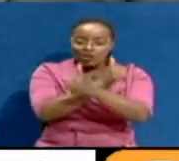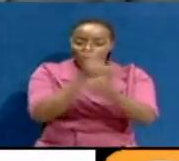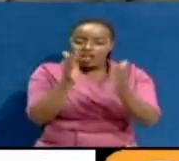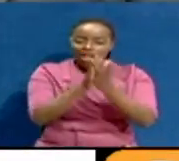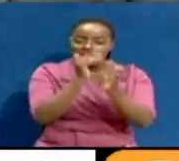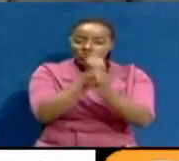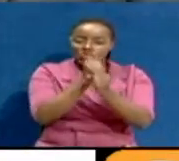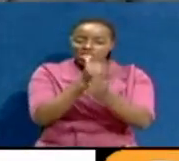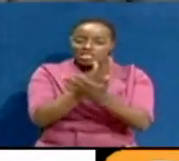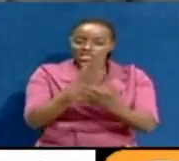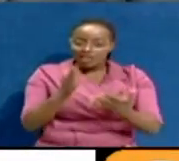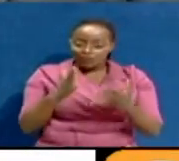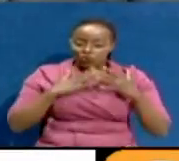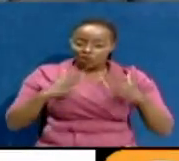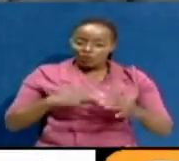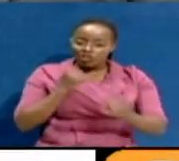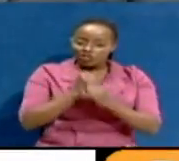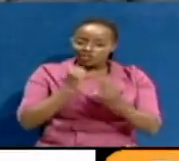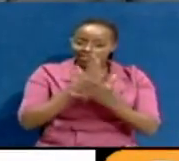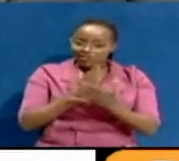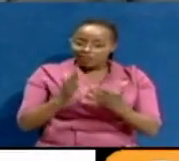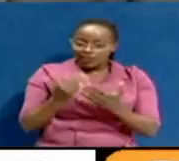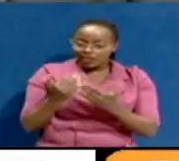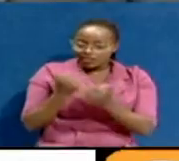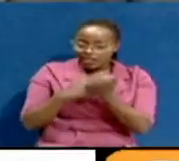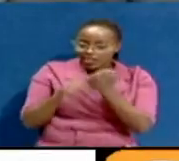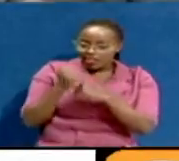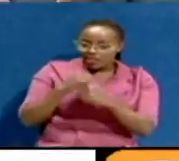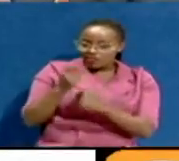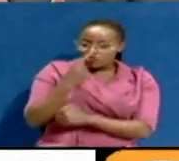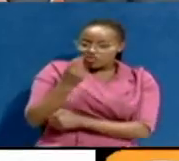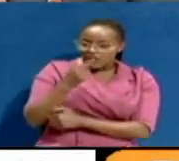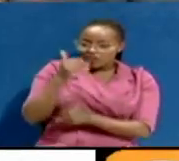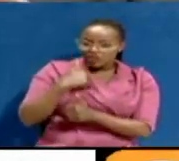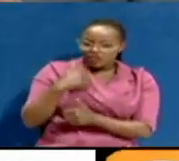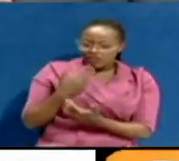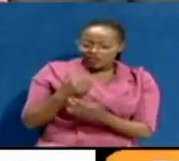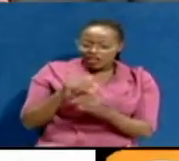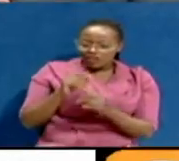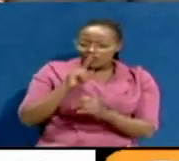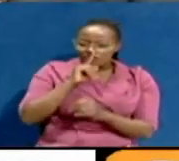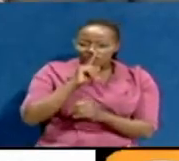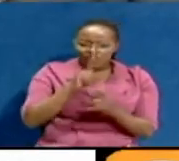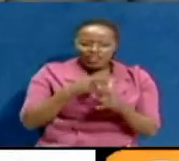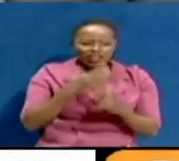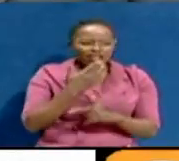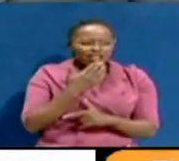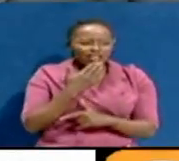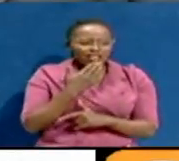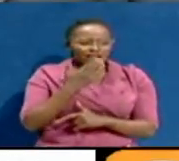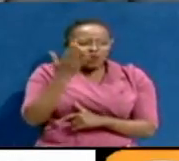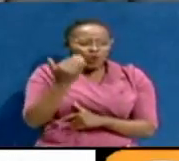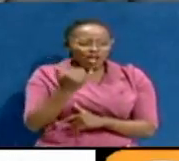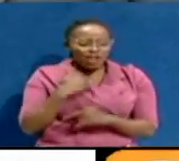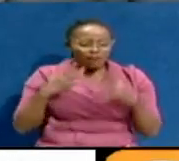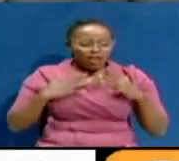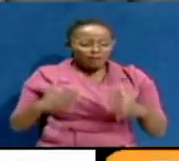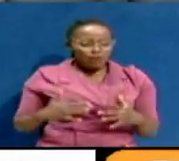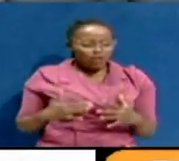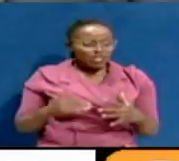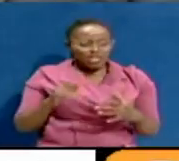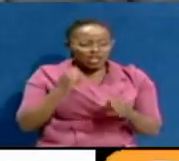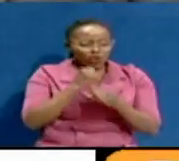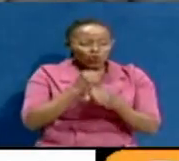something. It's reacting to that dose that you got. So if it's all silent, you start to wonder, gosh, why is your immune system